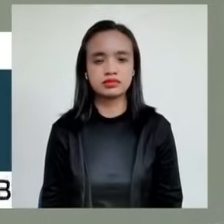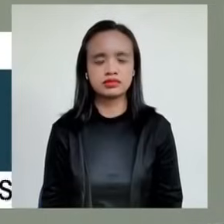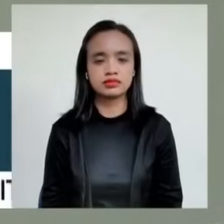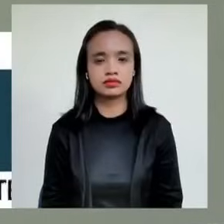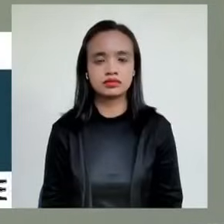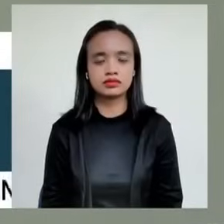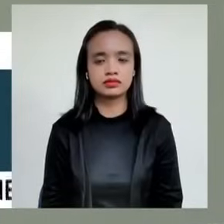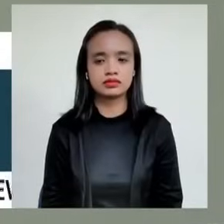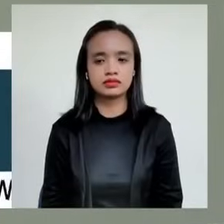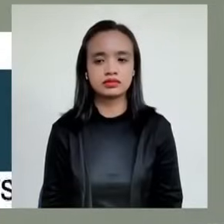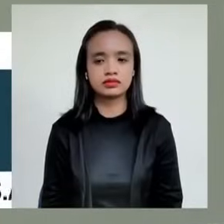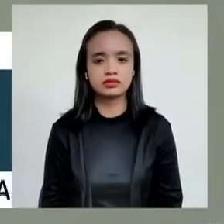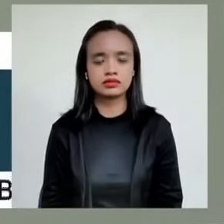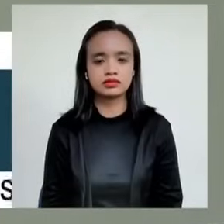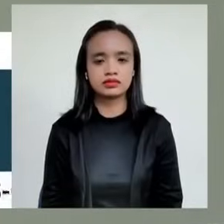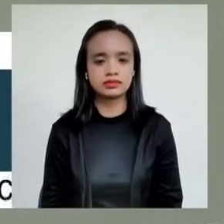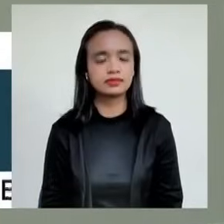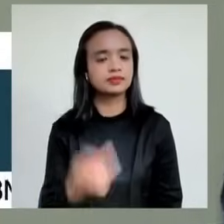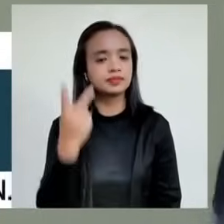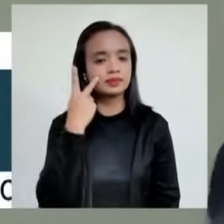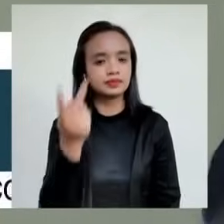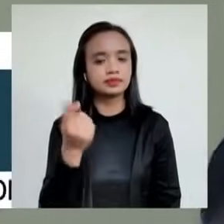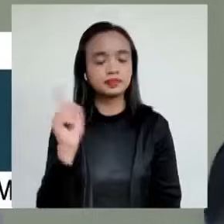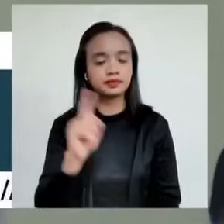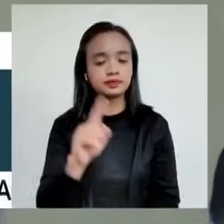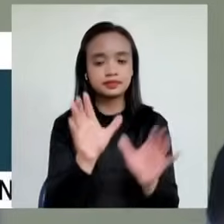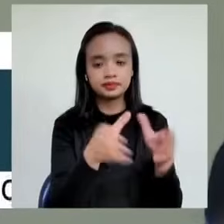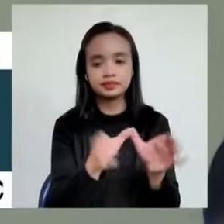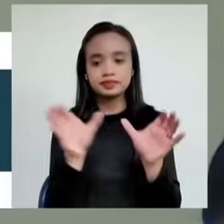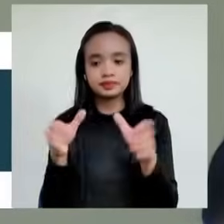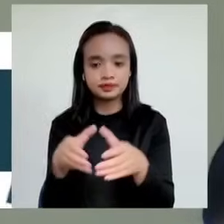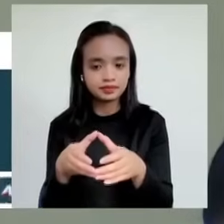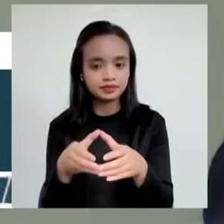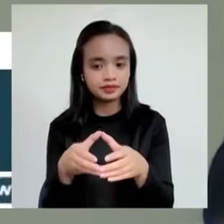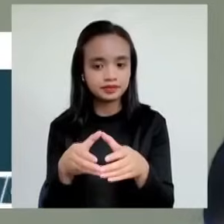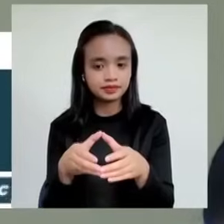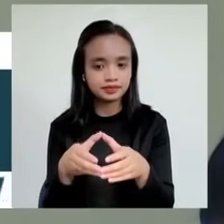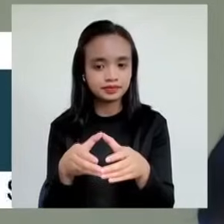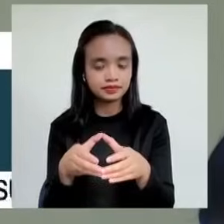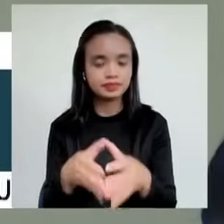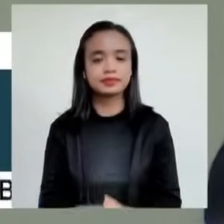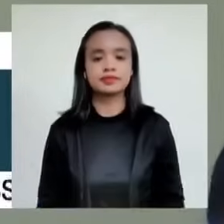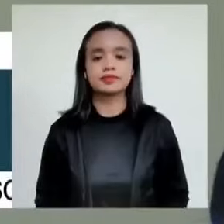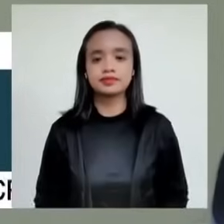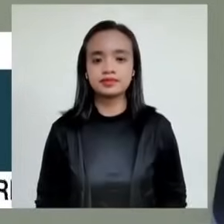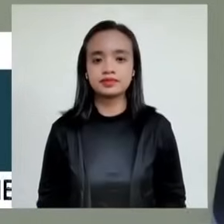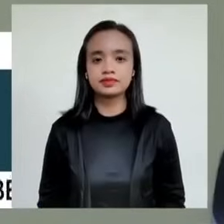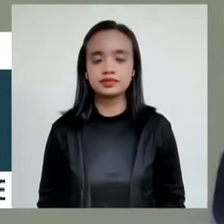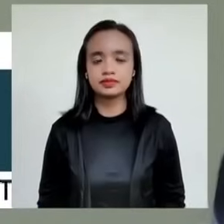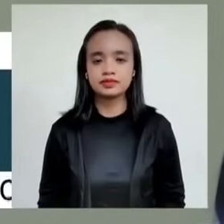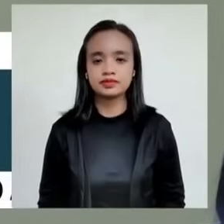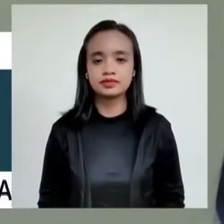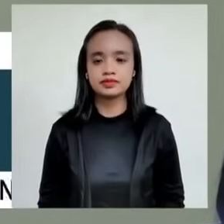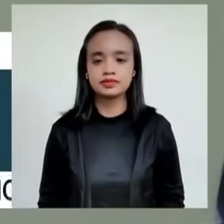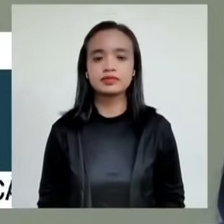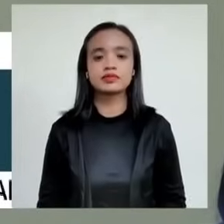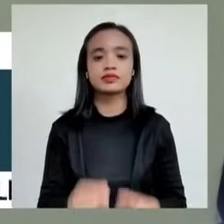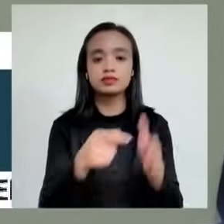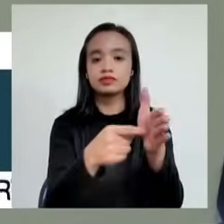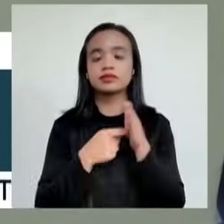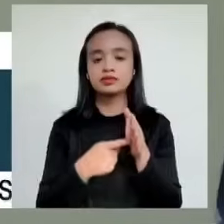Enhancing the manufacturing sector, as our ASEAN peers have, requires